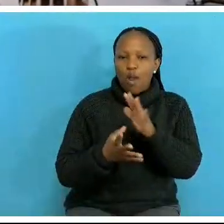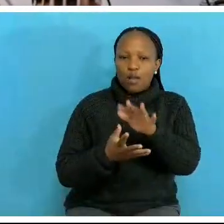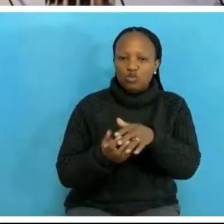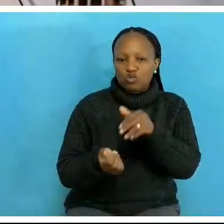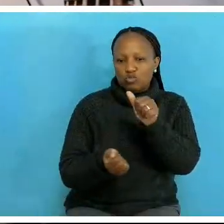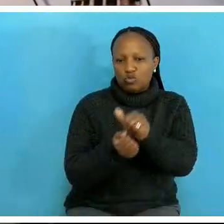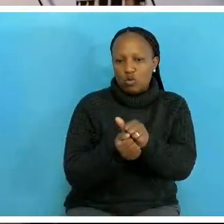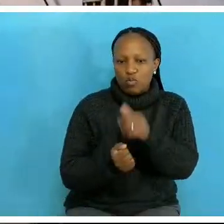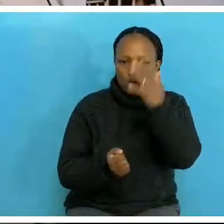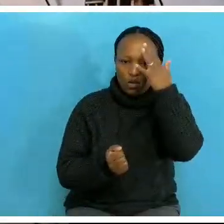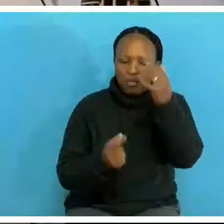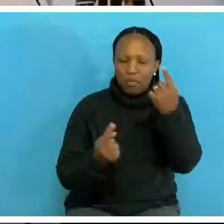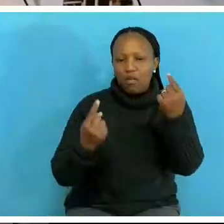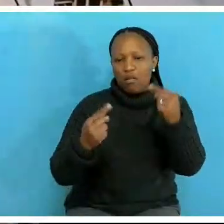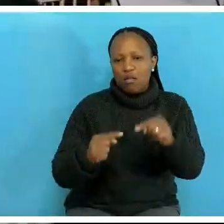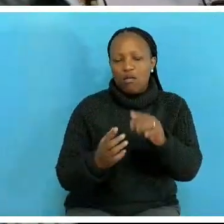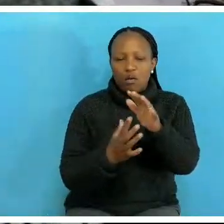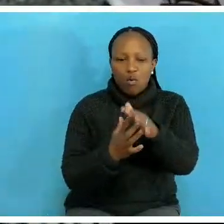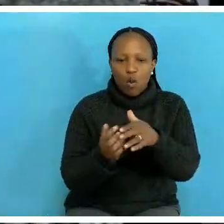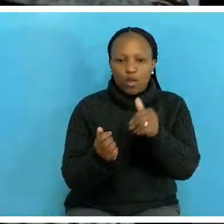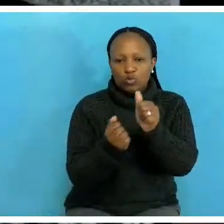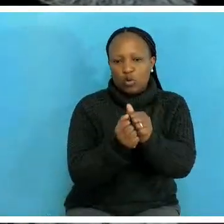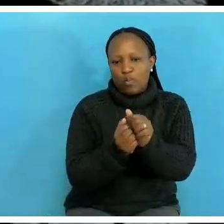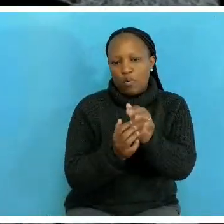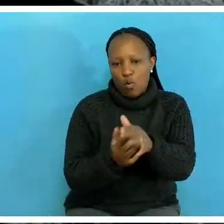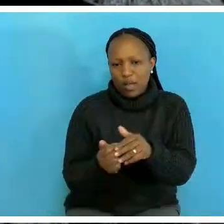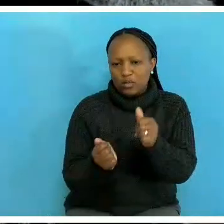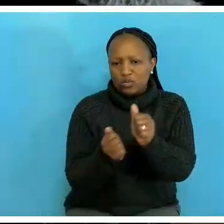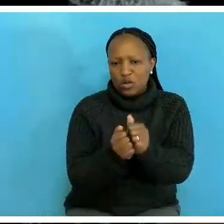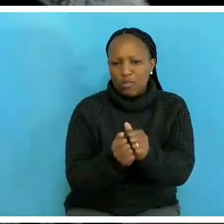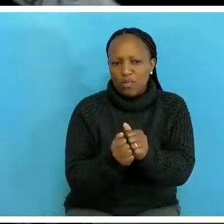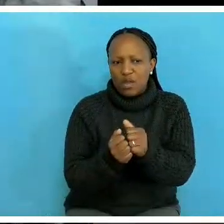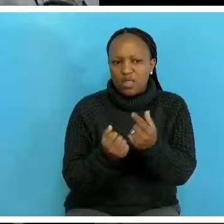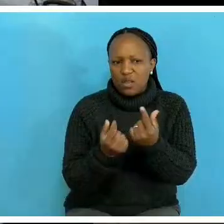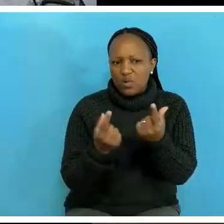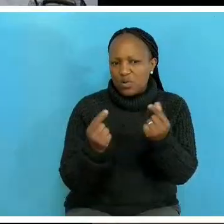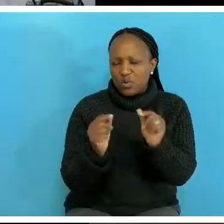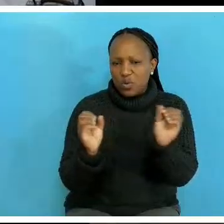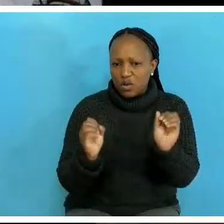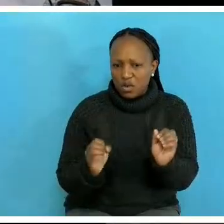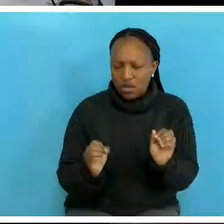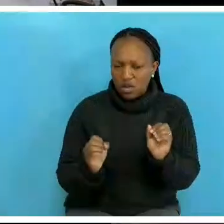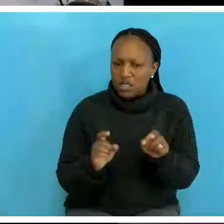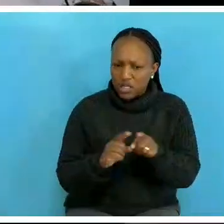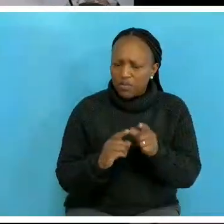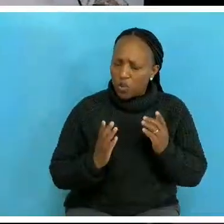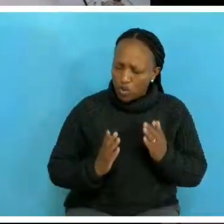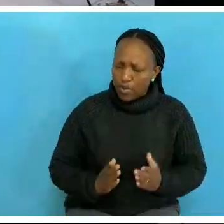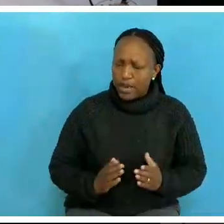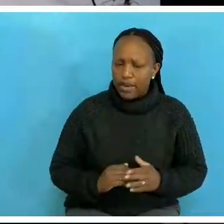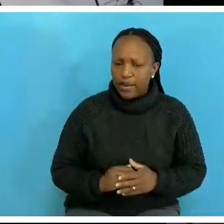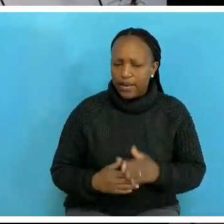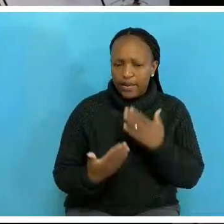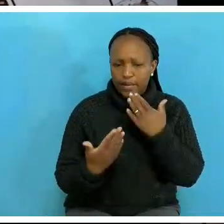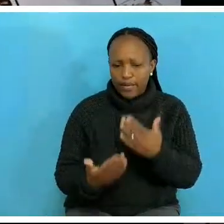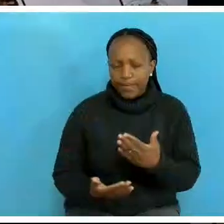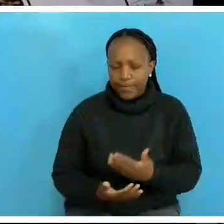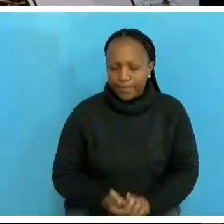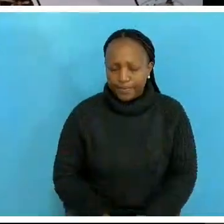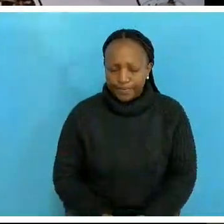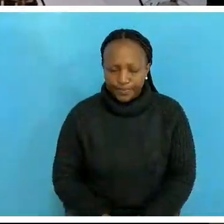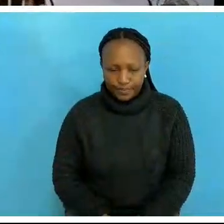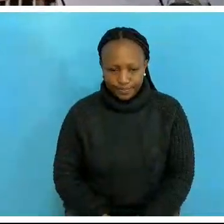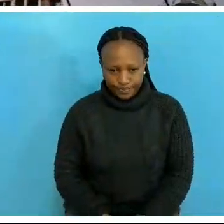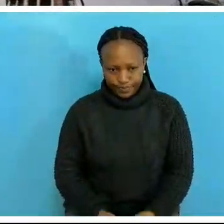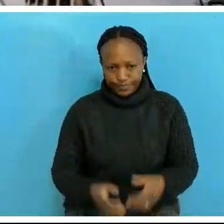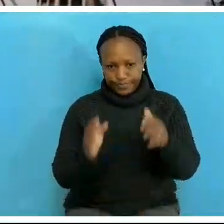in, workshop upon workshop, and nothing gets done. We're also human beings. Thank you.